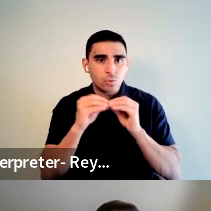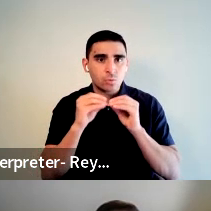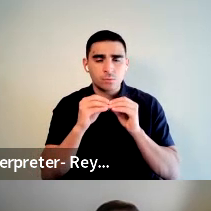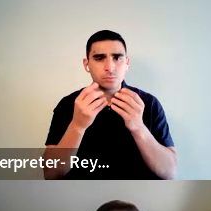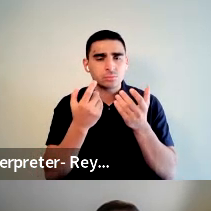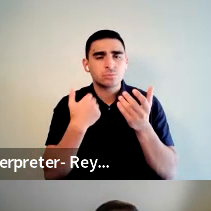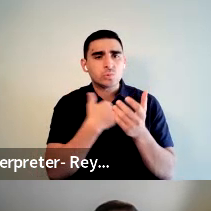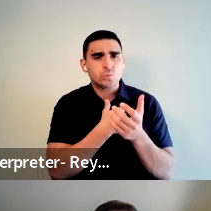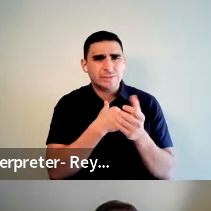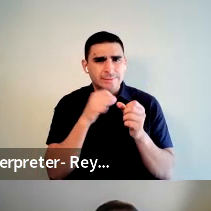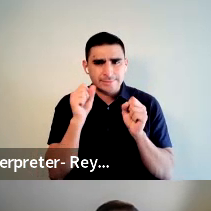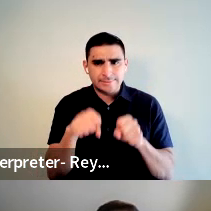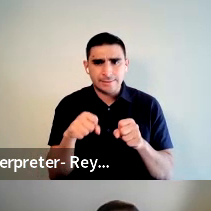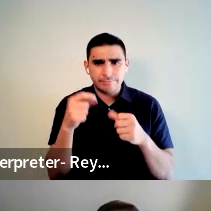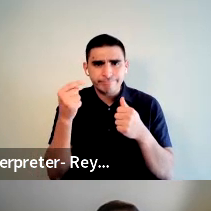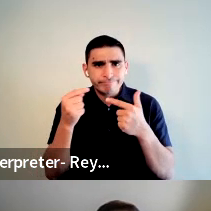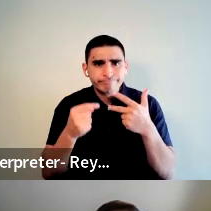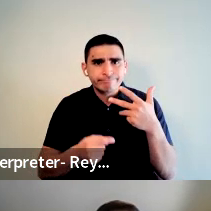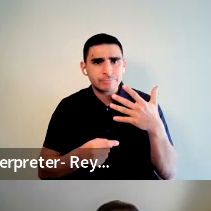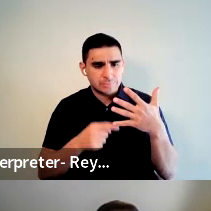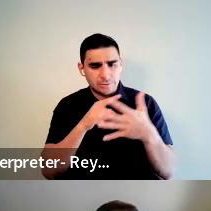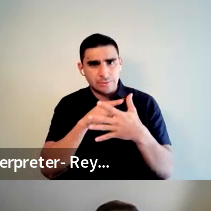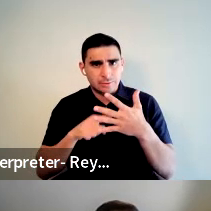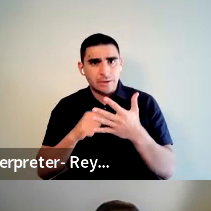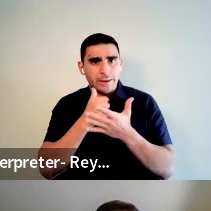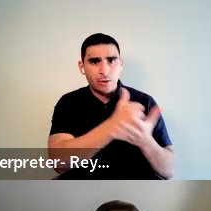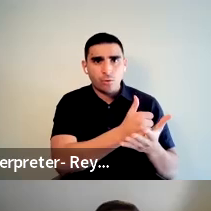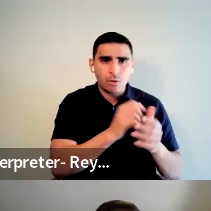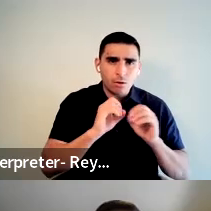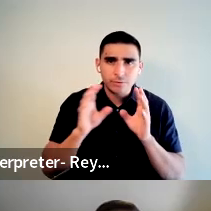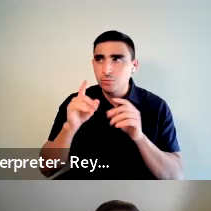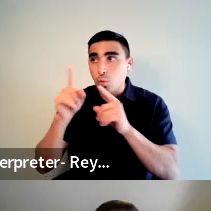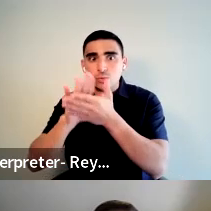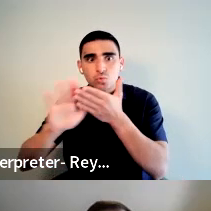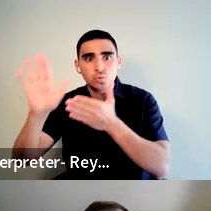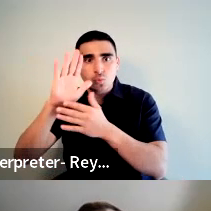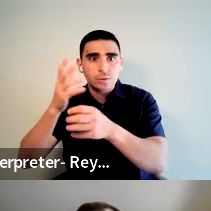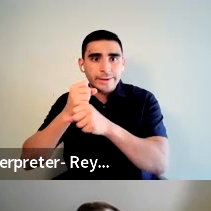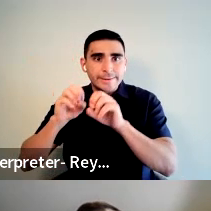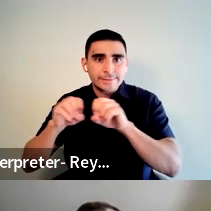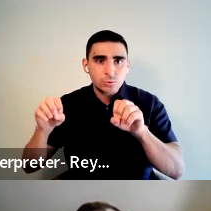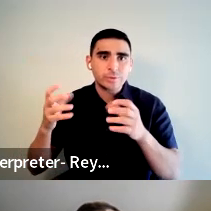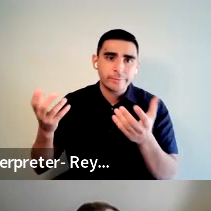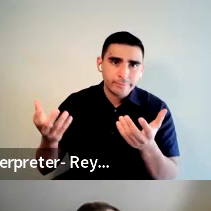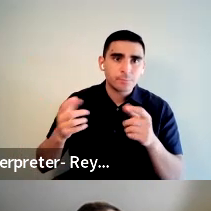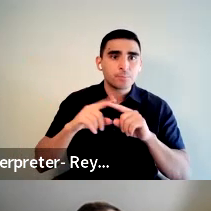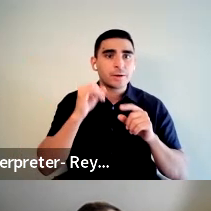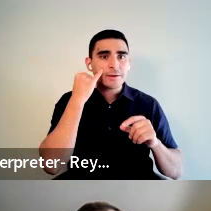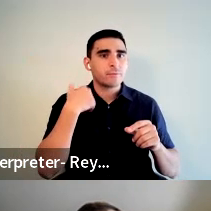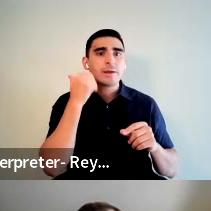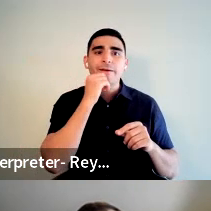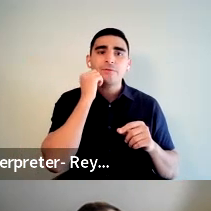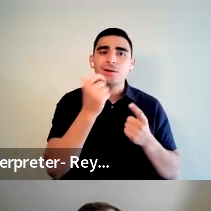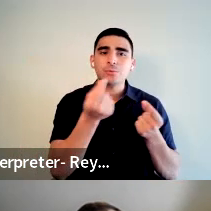help without going to school and getting a degree? What can we do as we're walking through the grocery store, and see